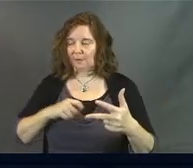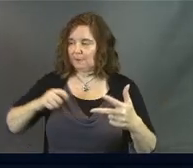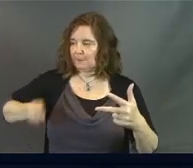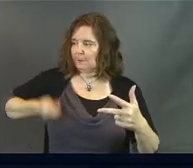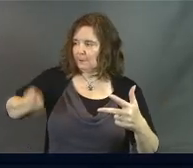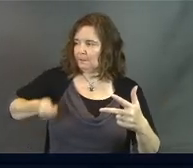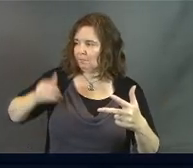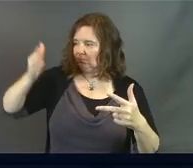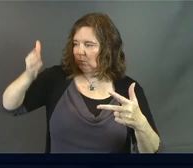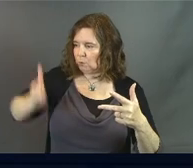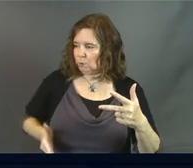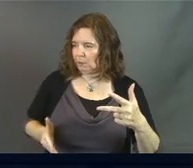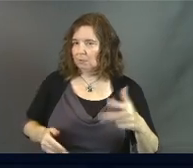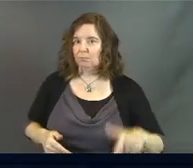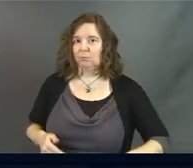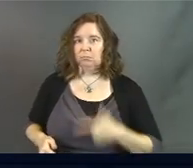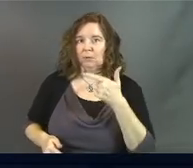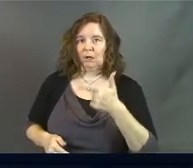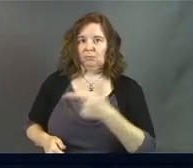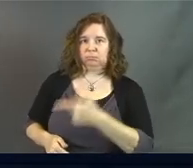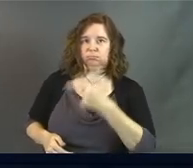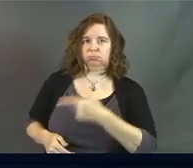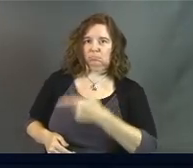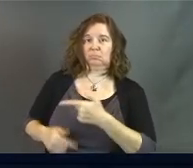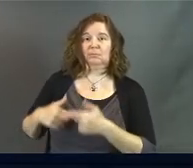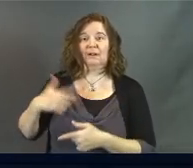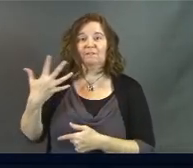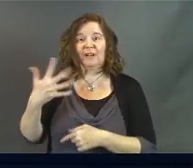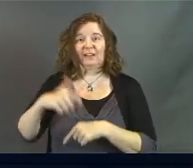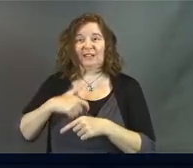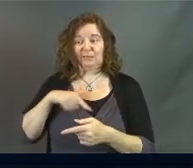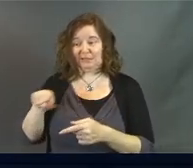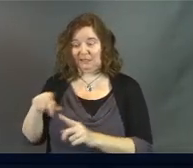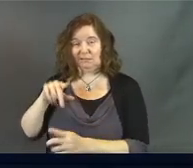window, pulls out a handgun, and shoots him 5 times till he's dead.